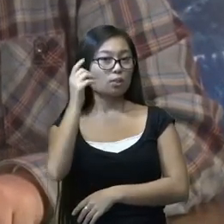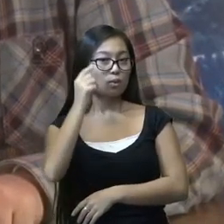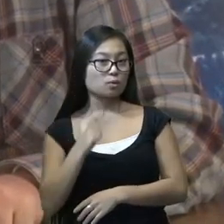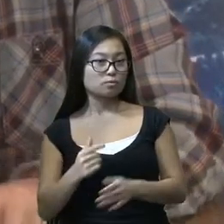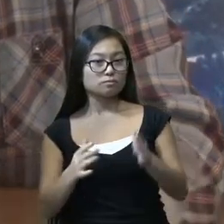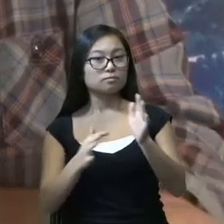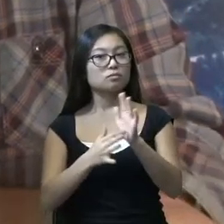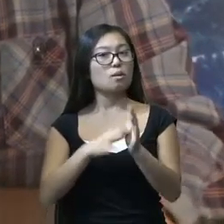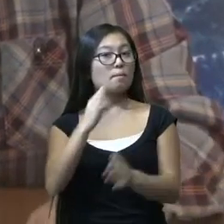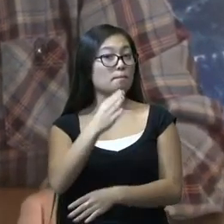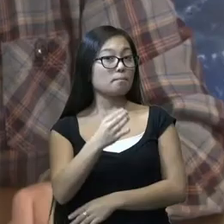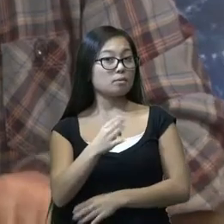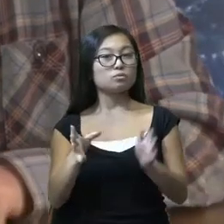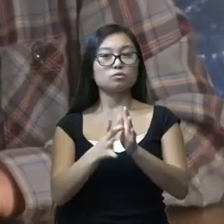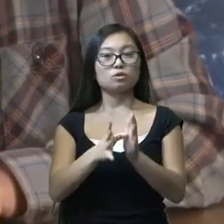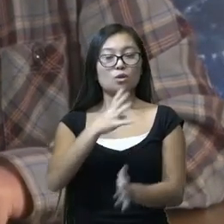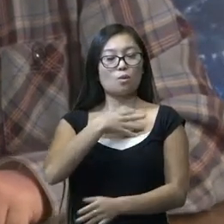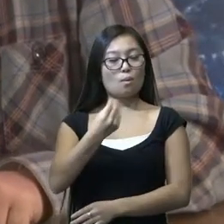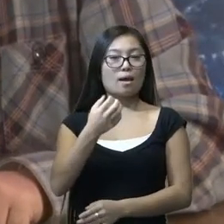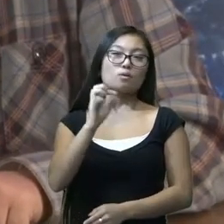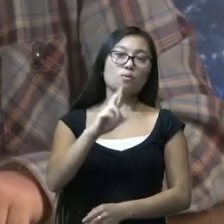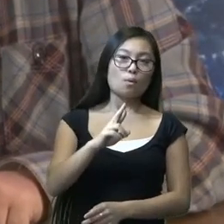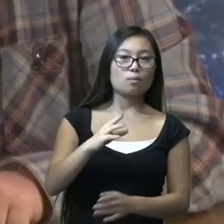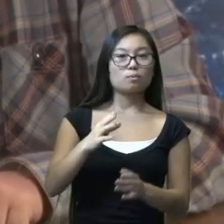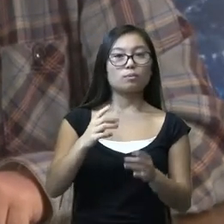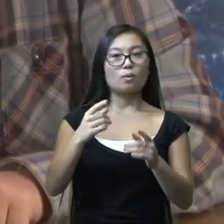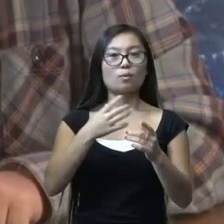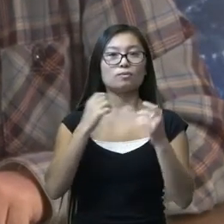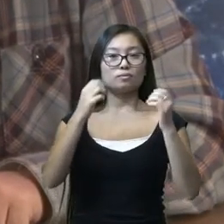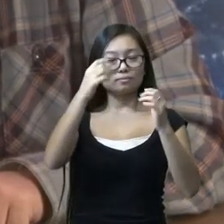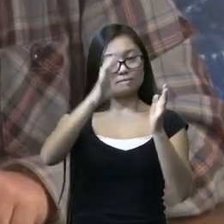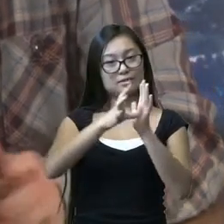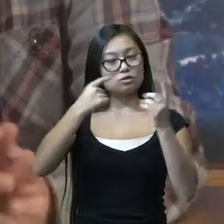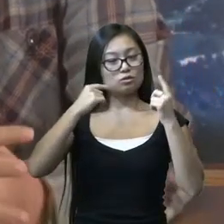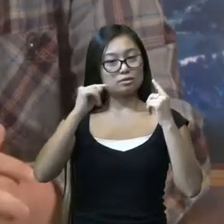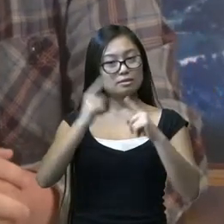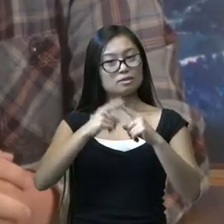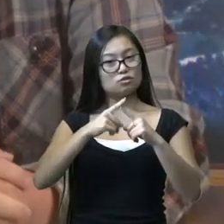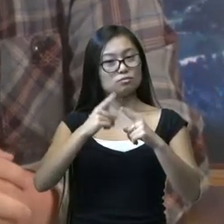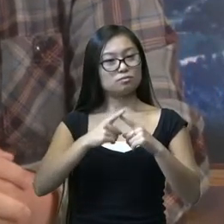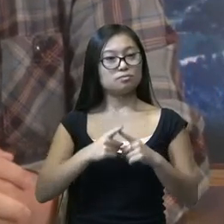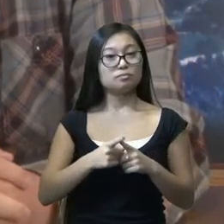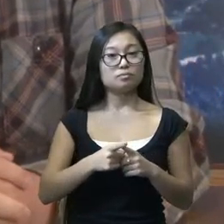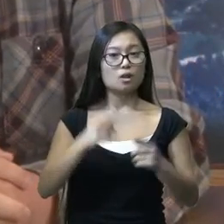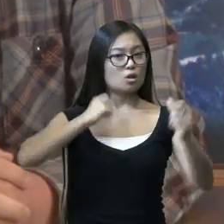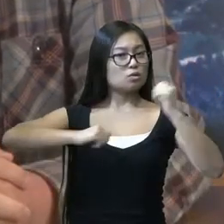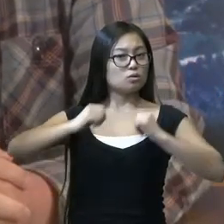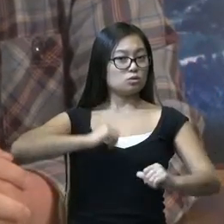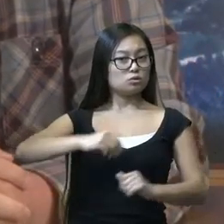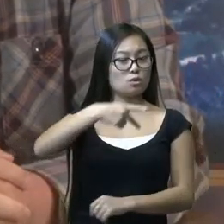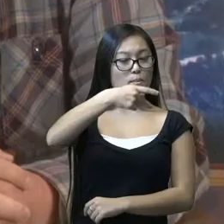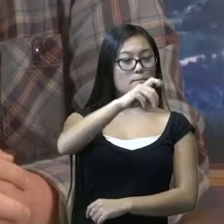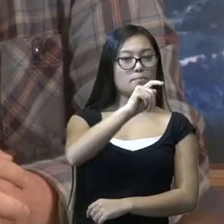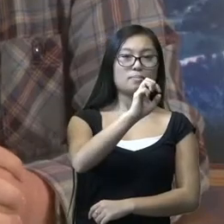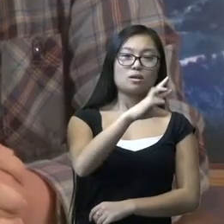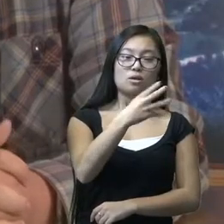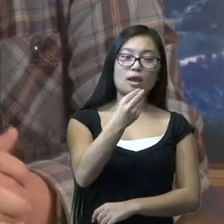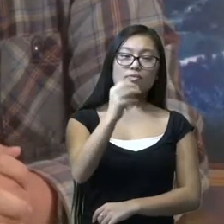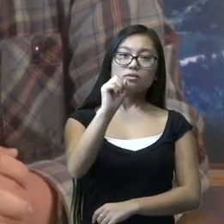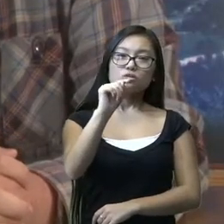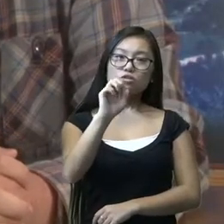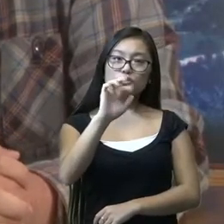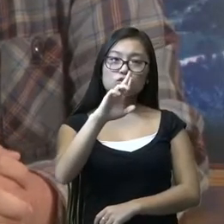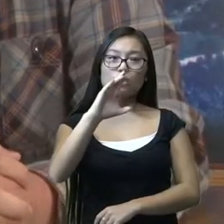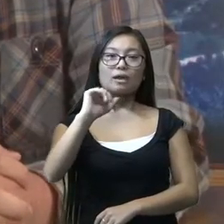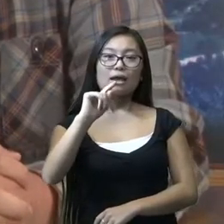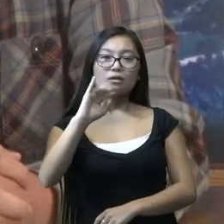wear blue, and seniors wear your senior shirts during this awesome pep rally. Peter and the Starcatcher is happening on November 13th at